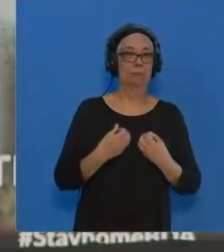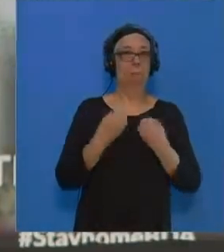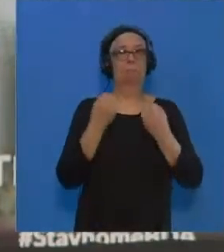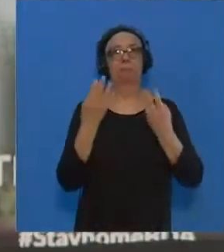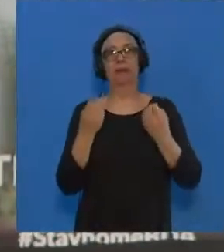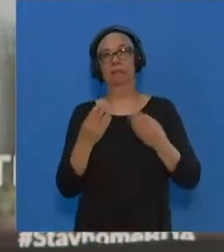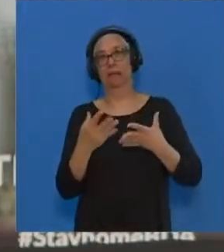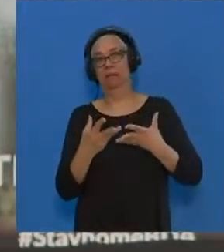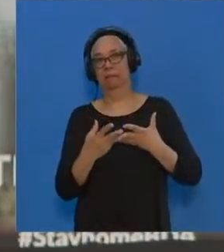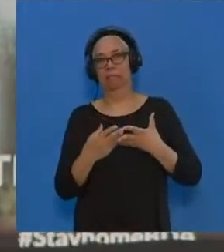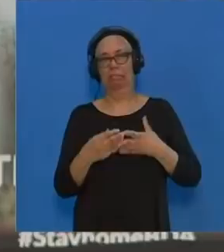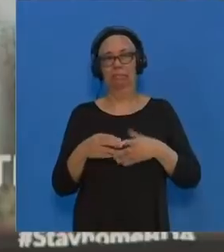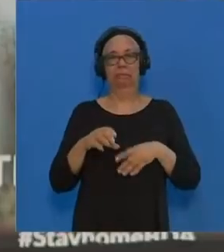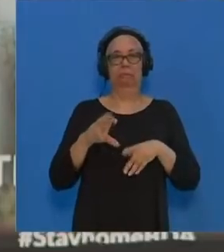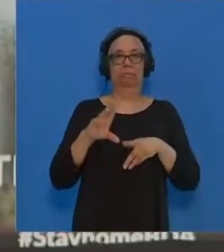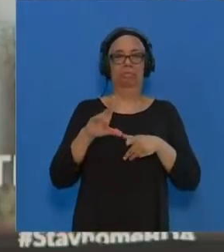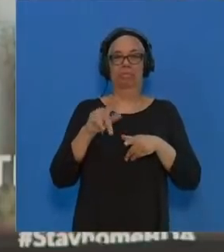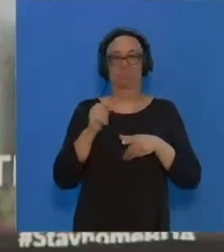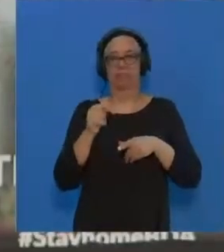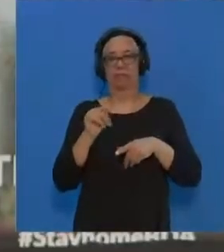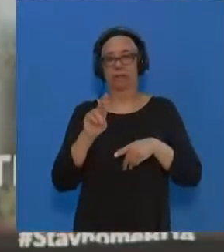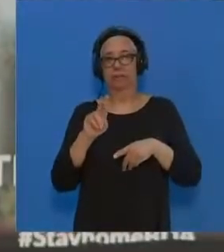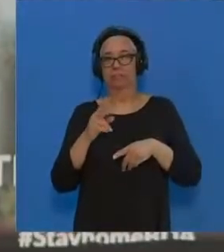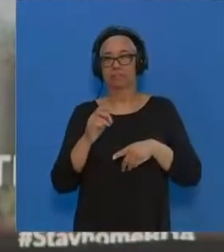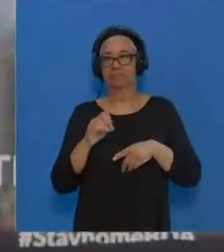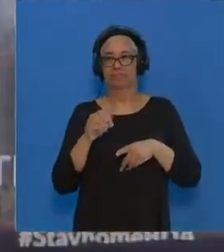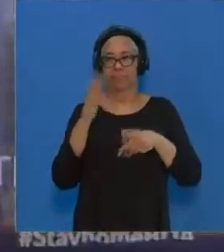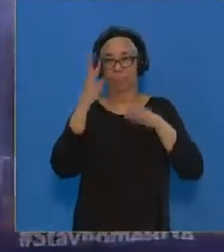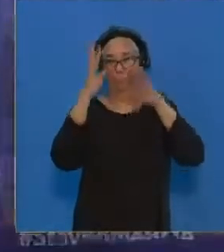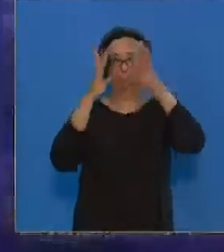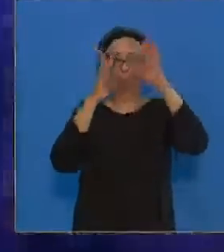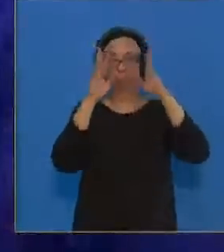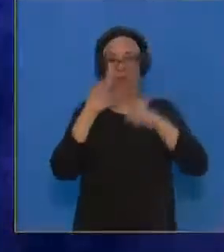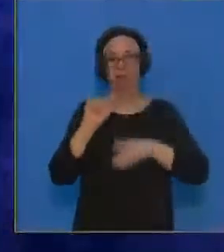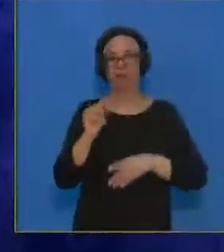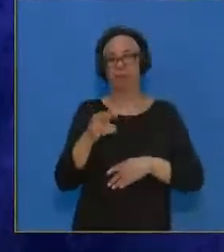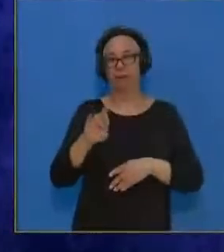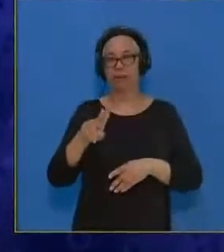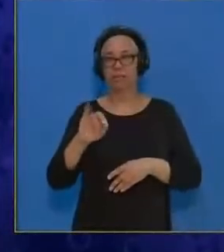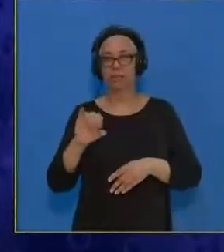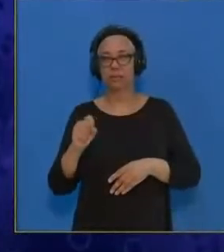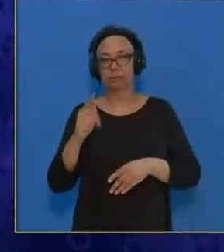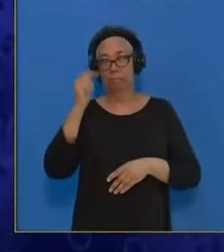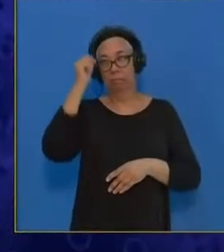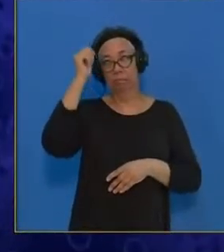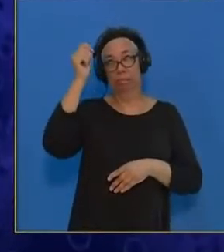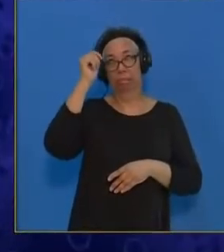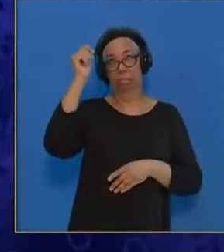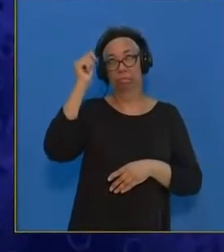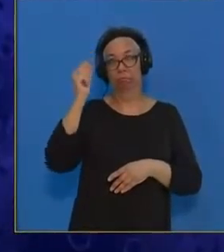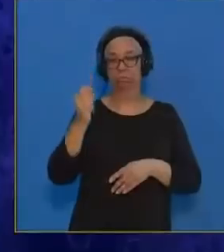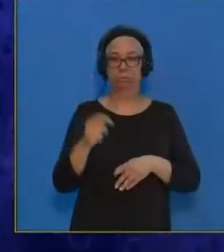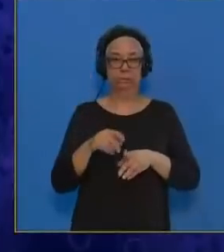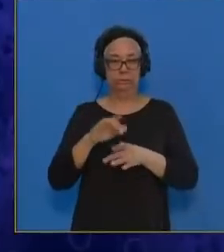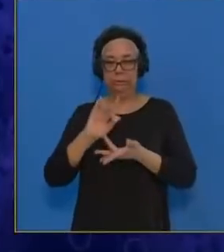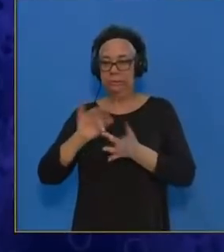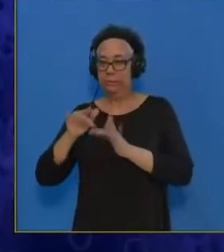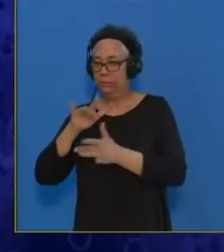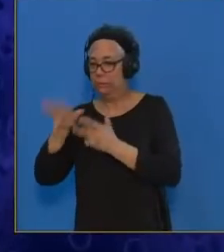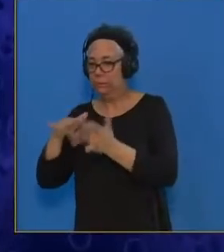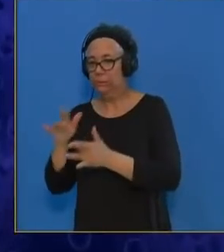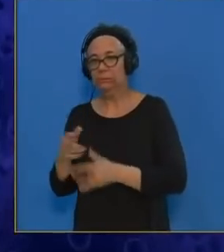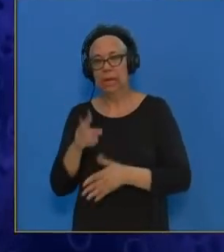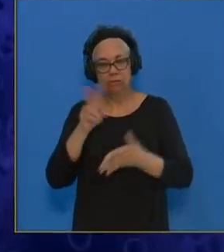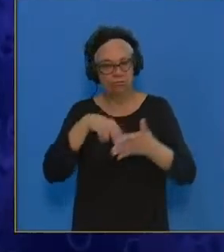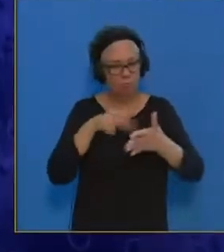of conspiracy theories that have been shared with me by persons on social media or WhatsApp. And I've read the cases of people around the world